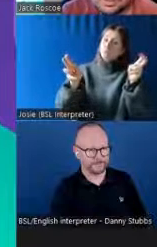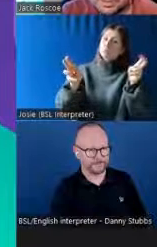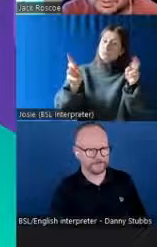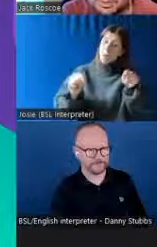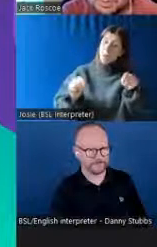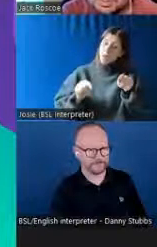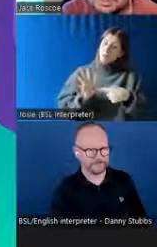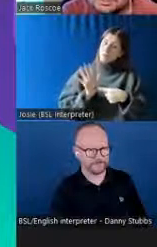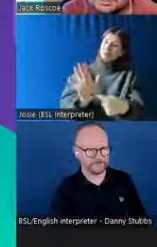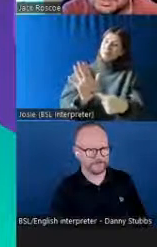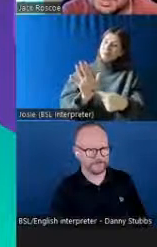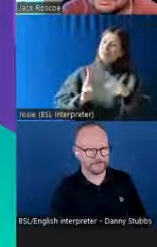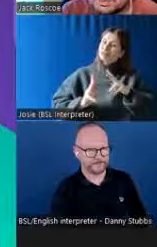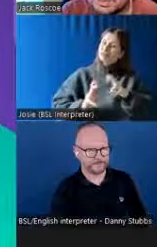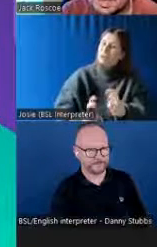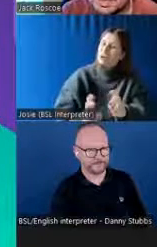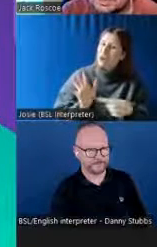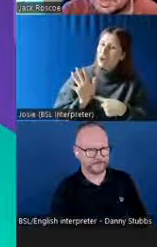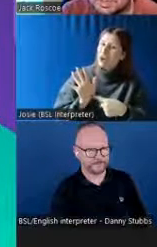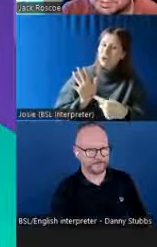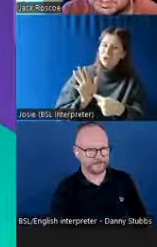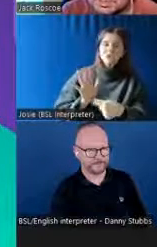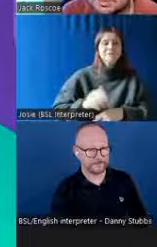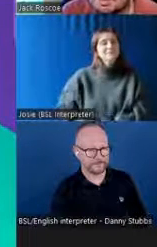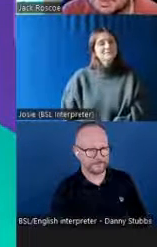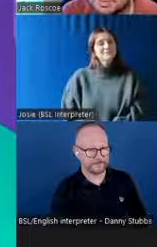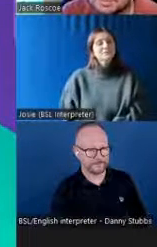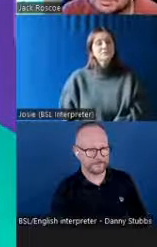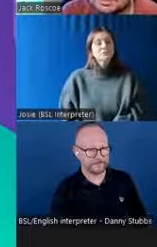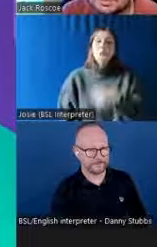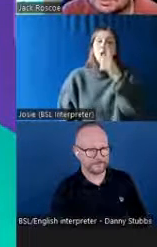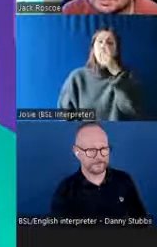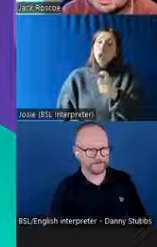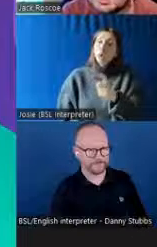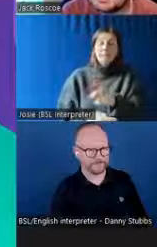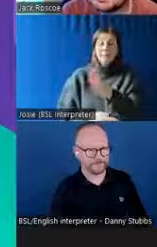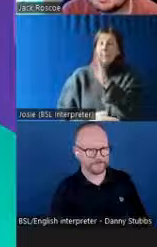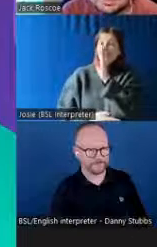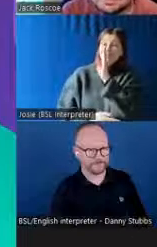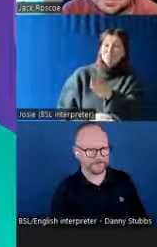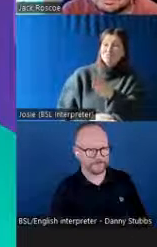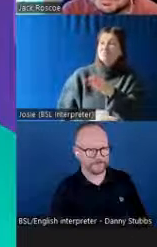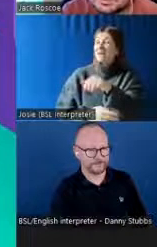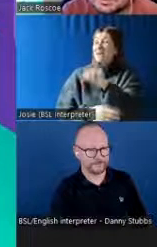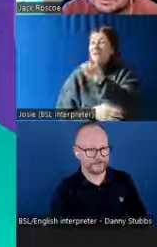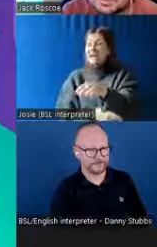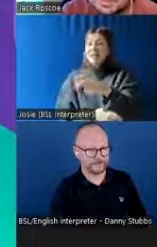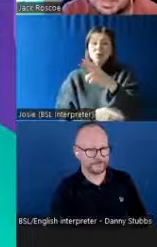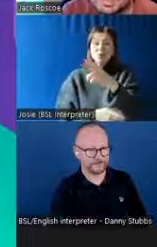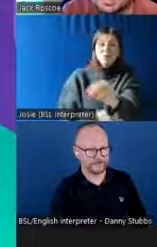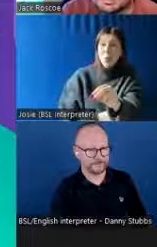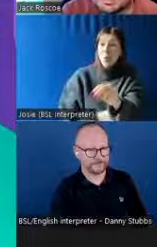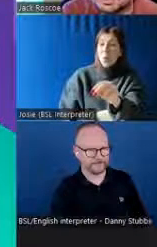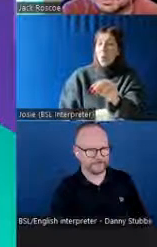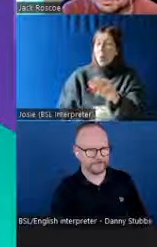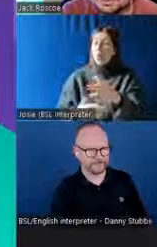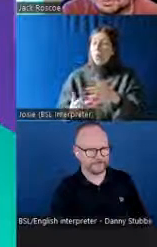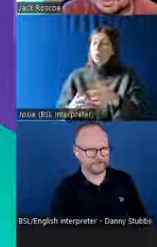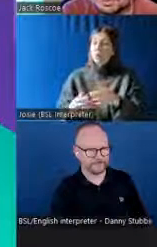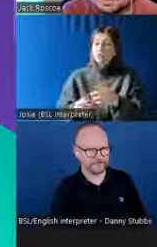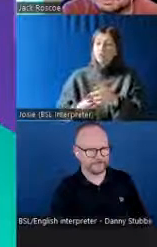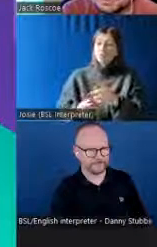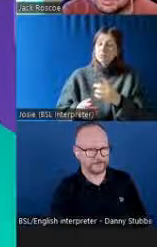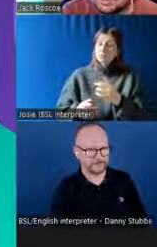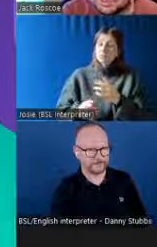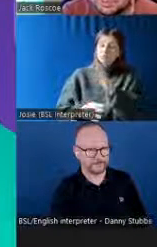So although a couple of straightforward yes or no questions might be useful to establish facts about the respondent, typically you'll want